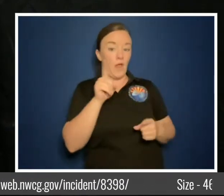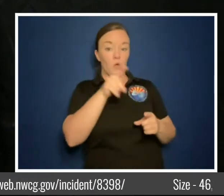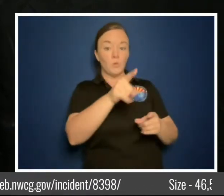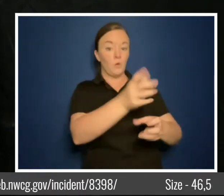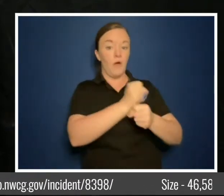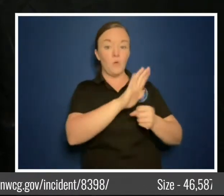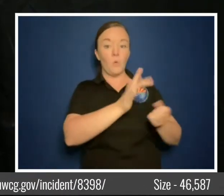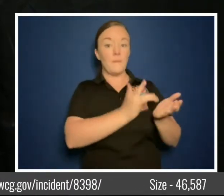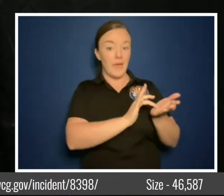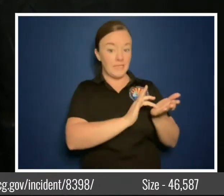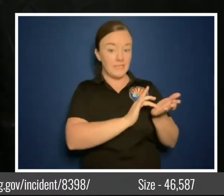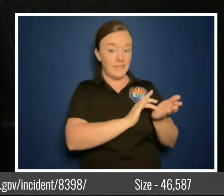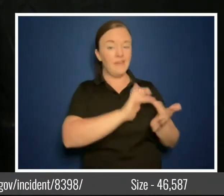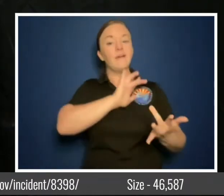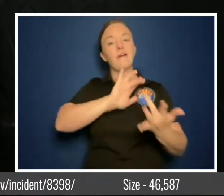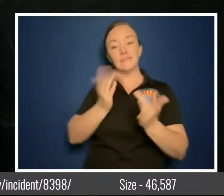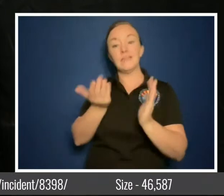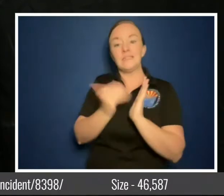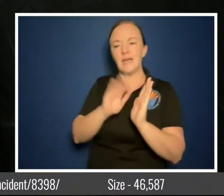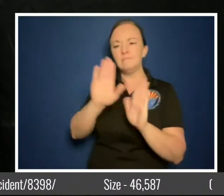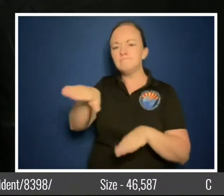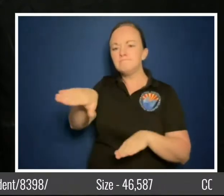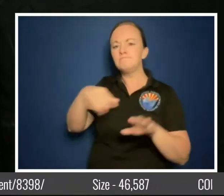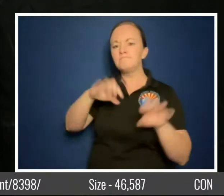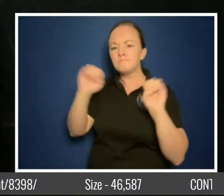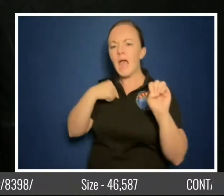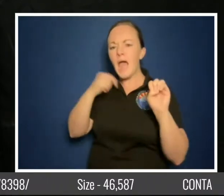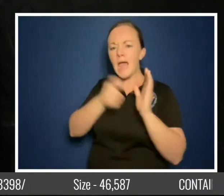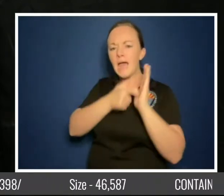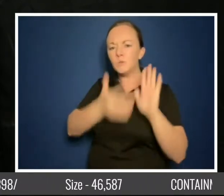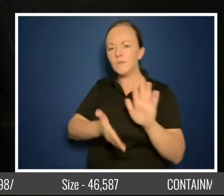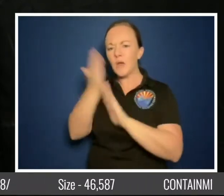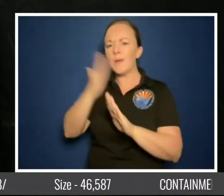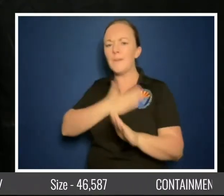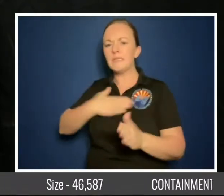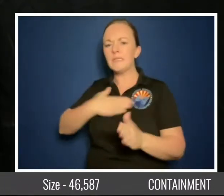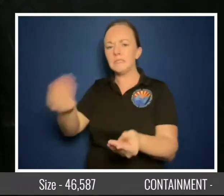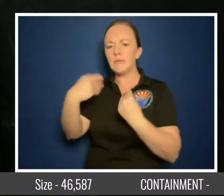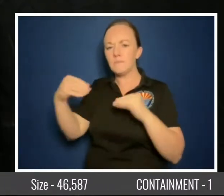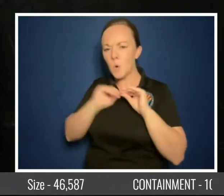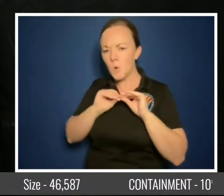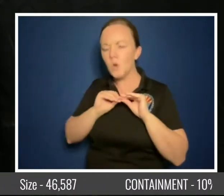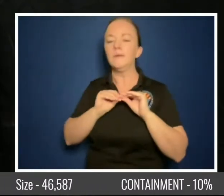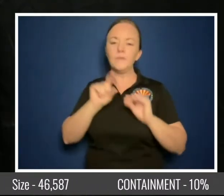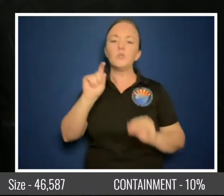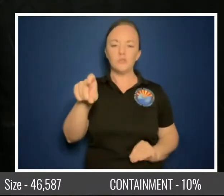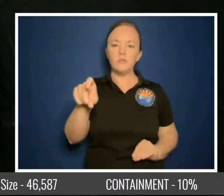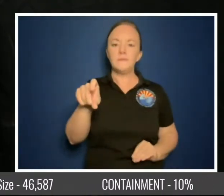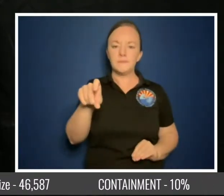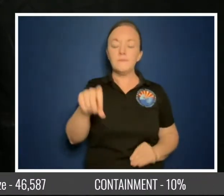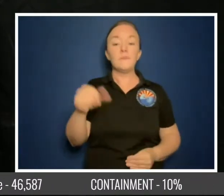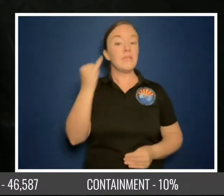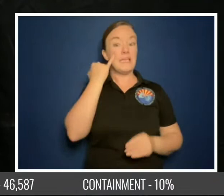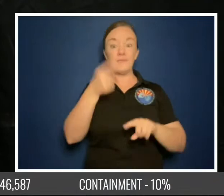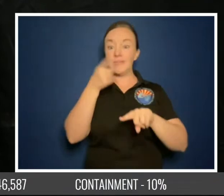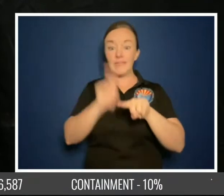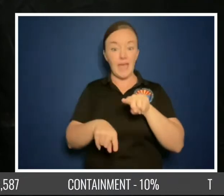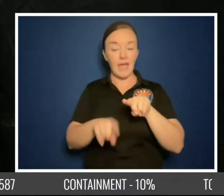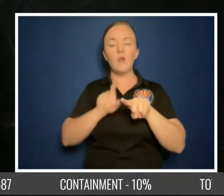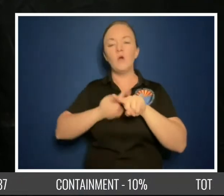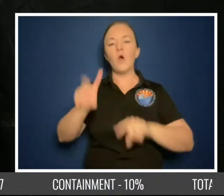you. If for some reason they can't, we ask that you call 211, and this is the exact same place that we want you to call for any needs that you